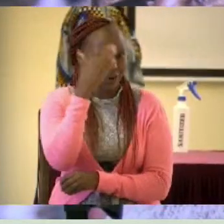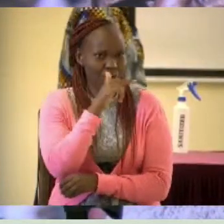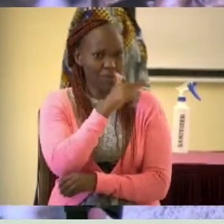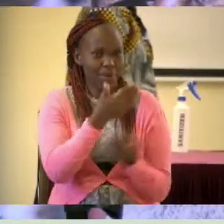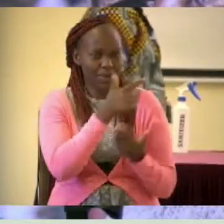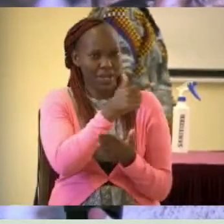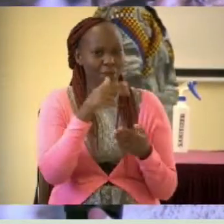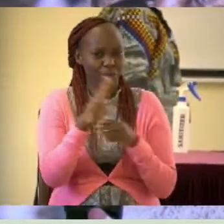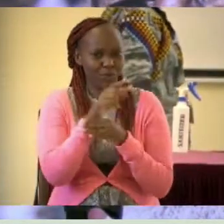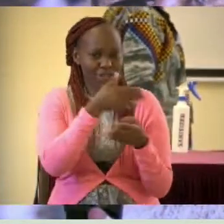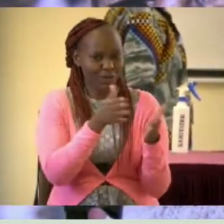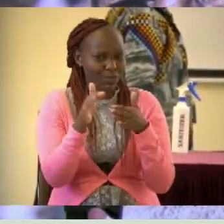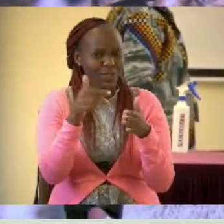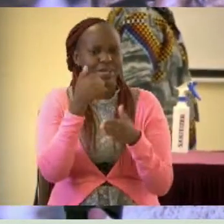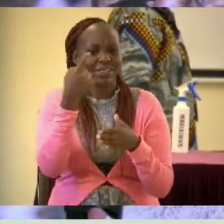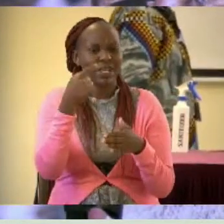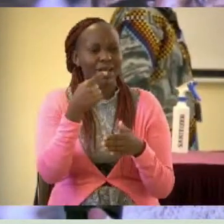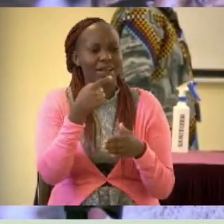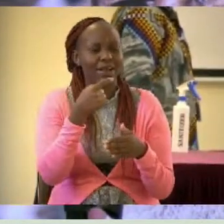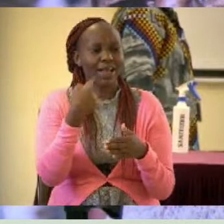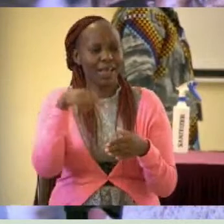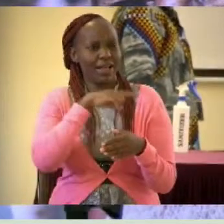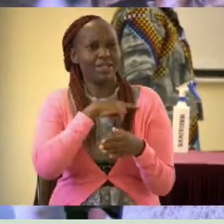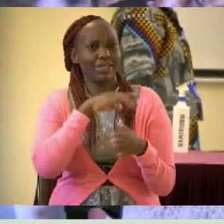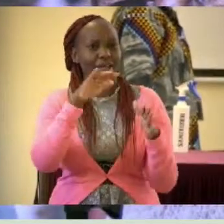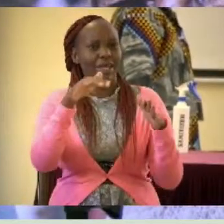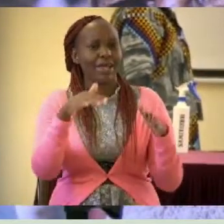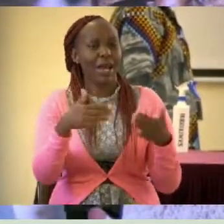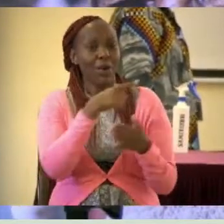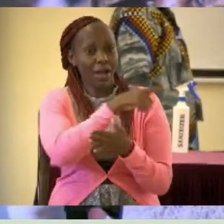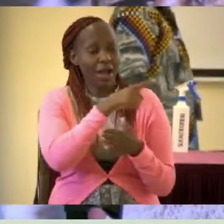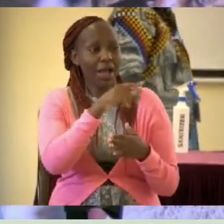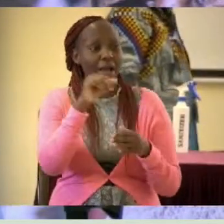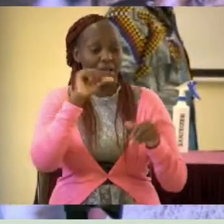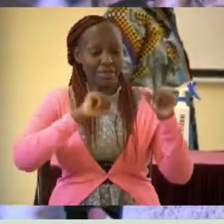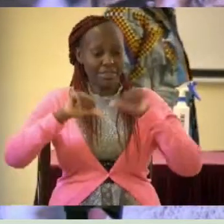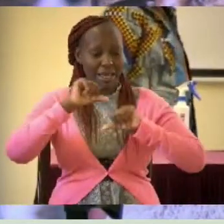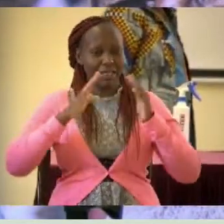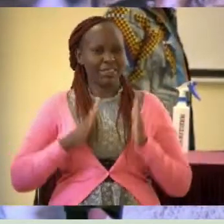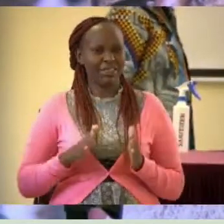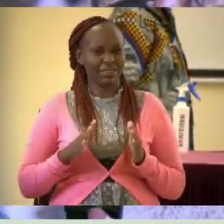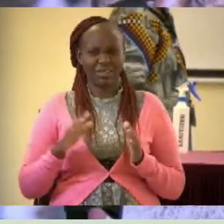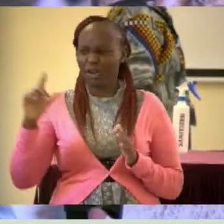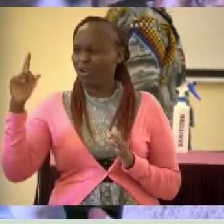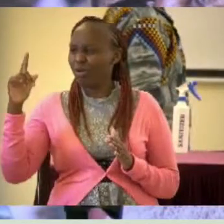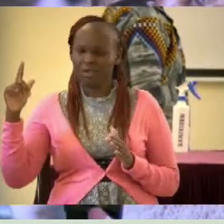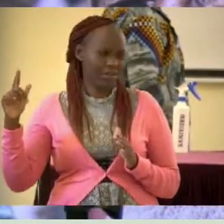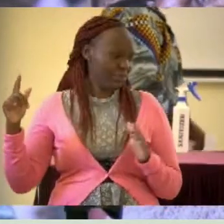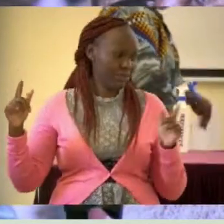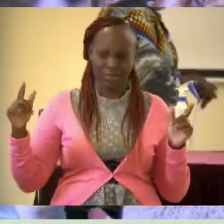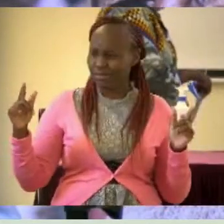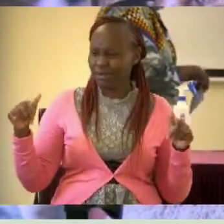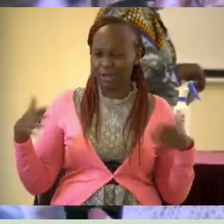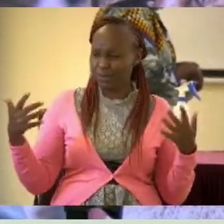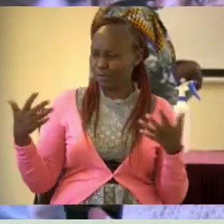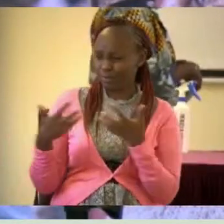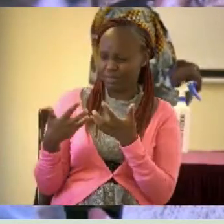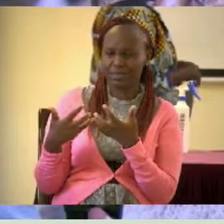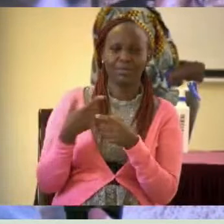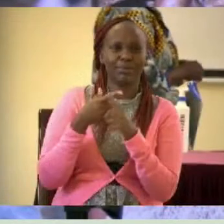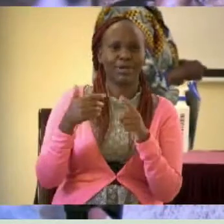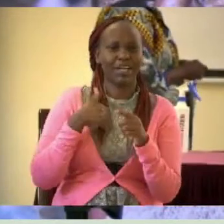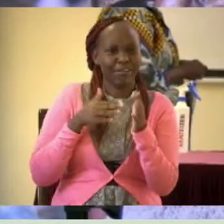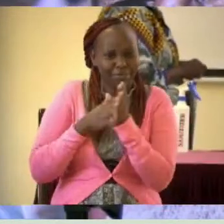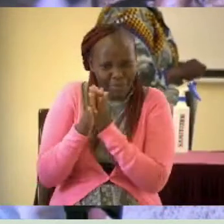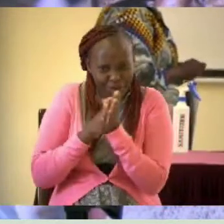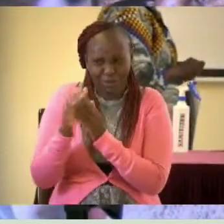take that opportunity to tell us that she's actually a soil scientist, but with a lot of passion for law. She